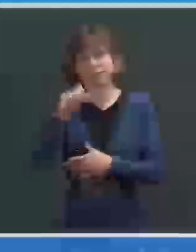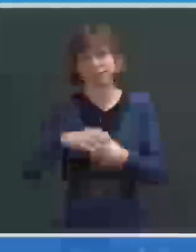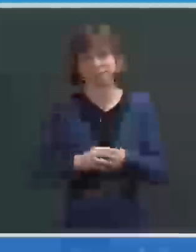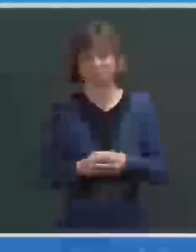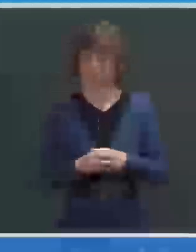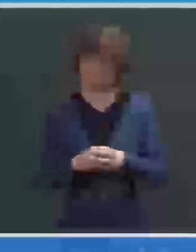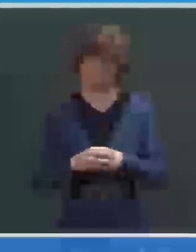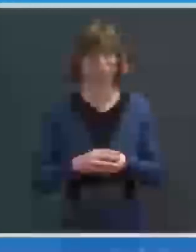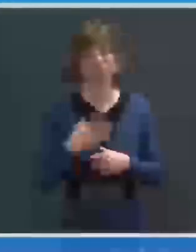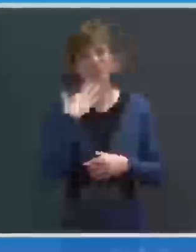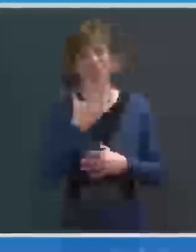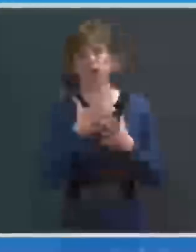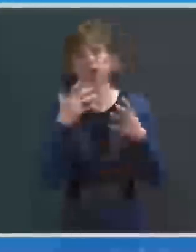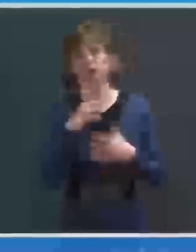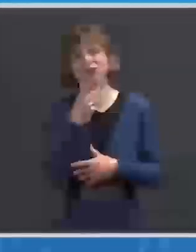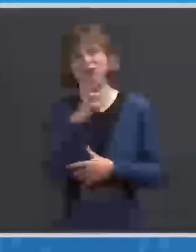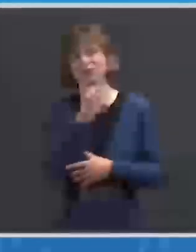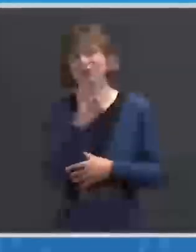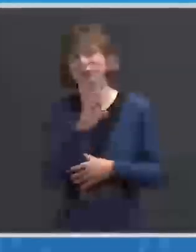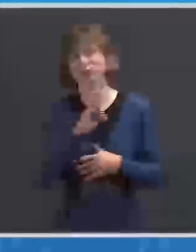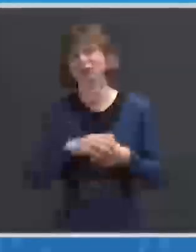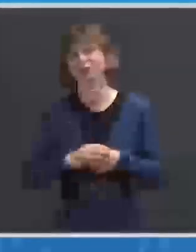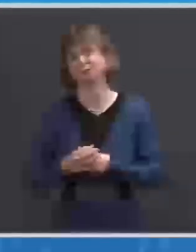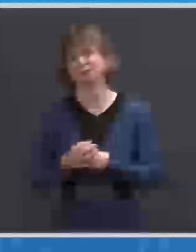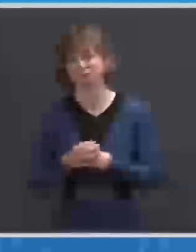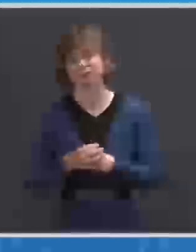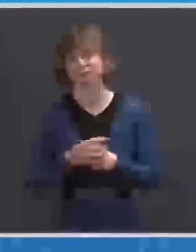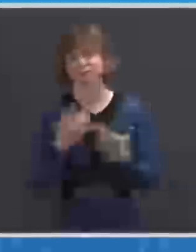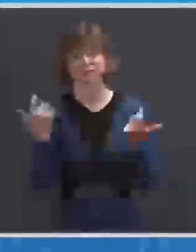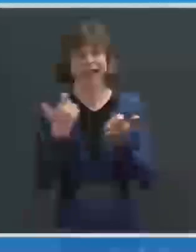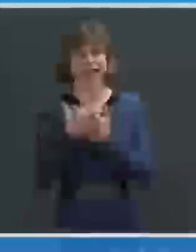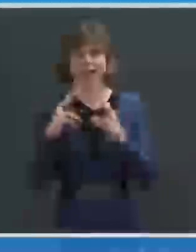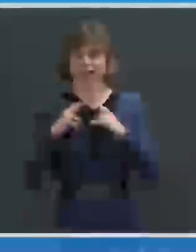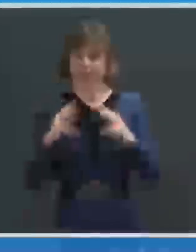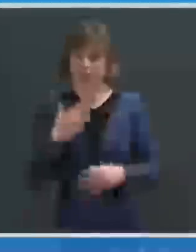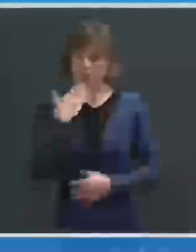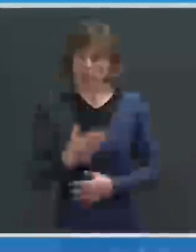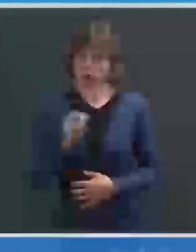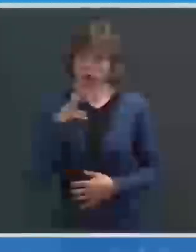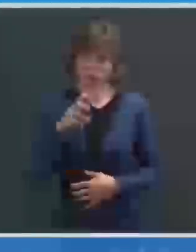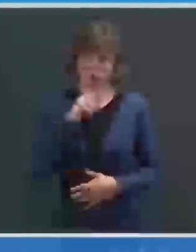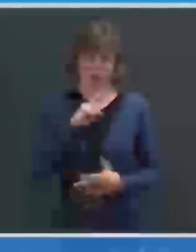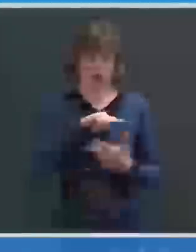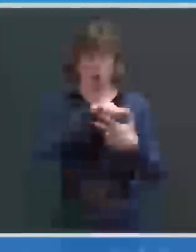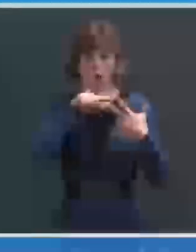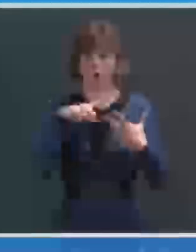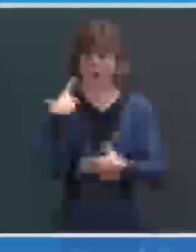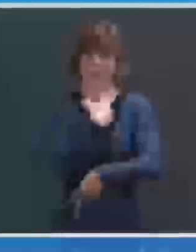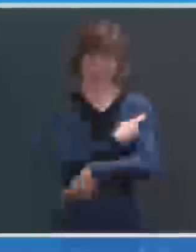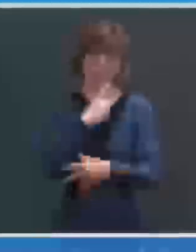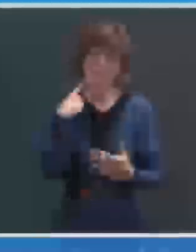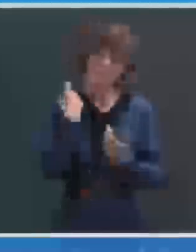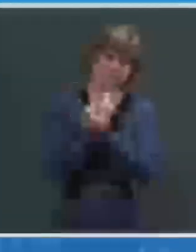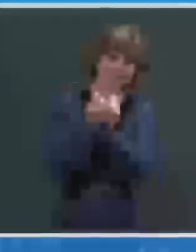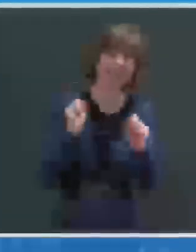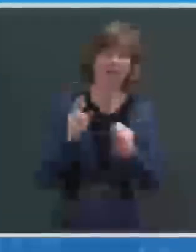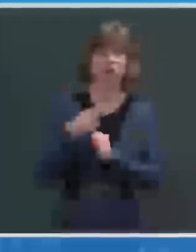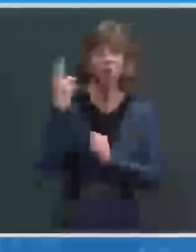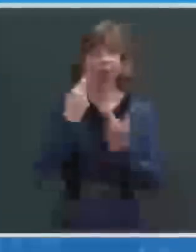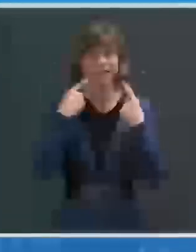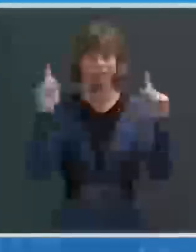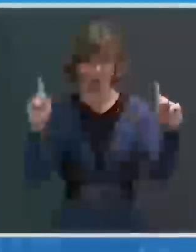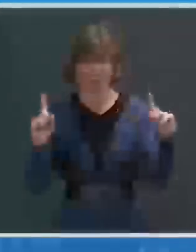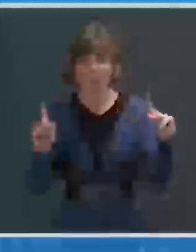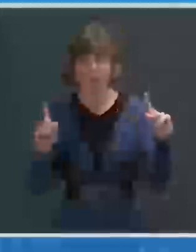Well, thanks so much, Dr. Fauci. This is all very, very good news. You know, all three vaccines are safe and highly effective